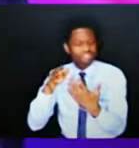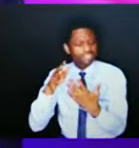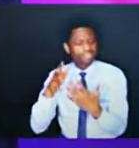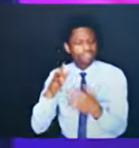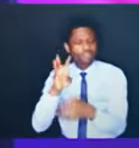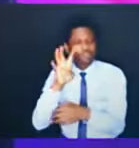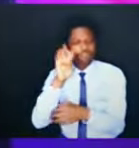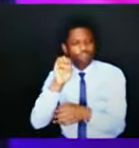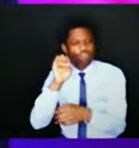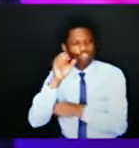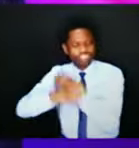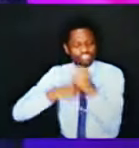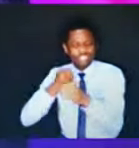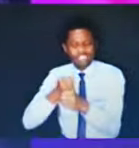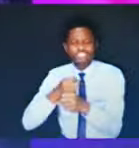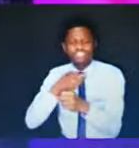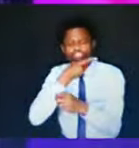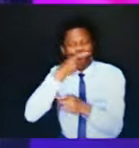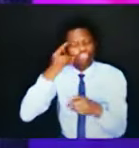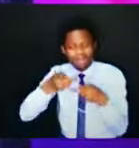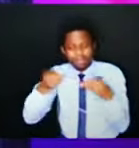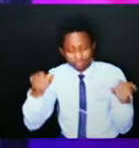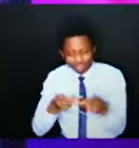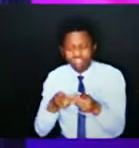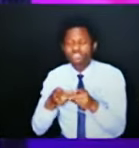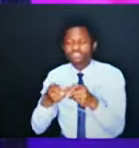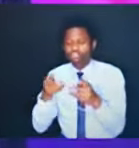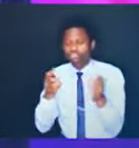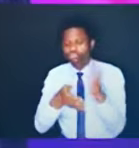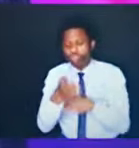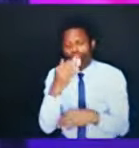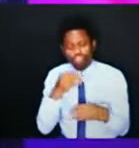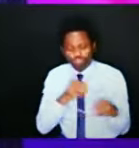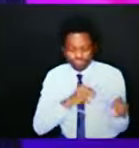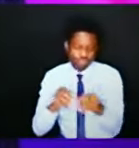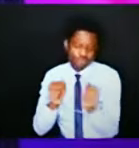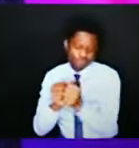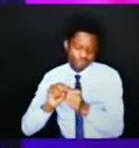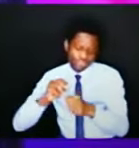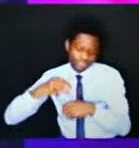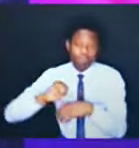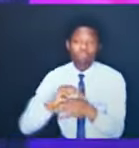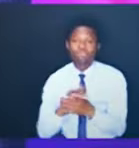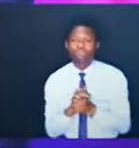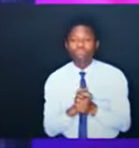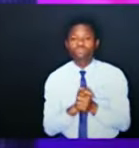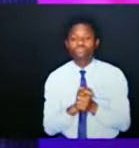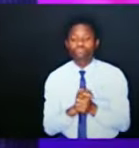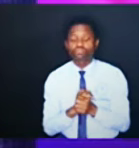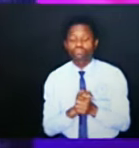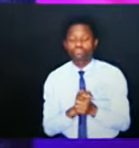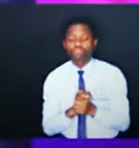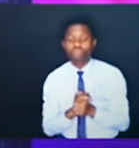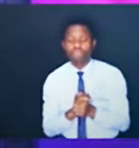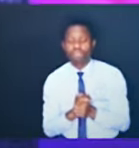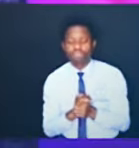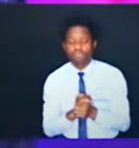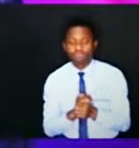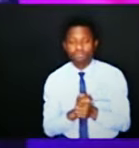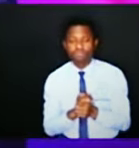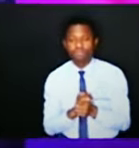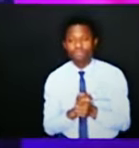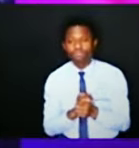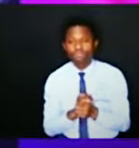edie ye na wanwade ene ne sentire ne Mizrim asase so ne epo kokonu mu esre so